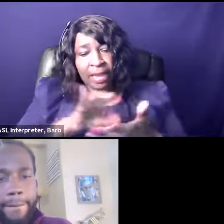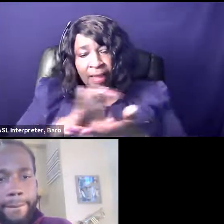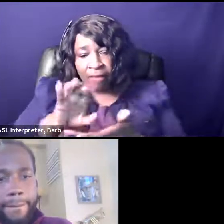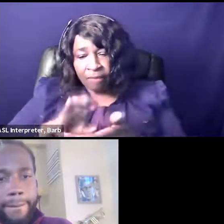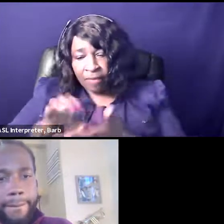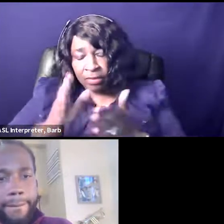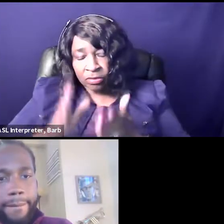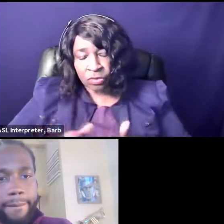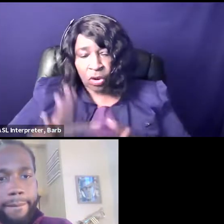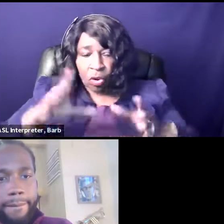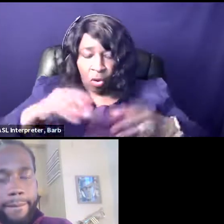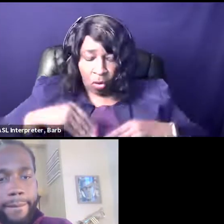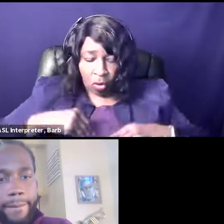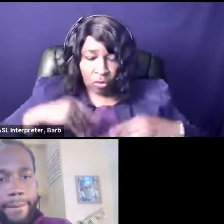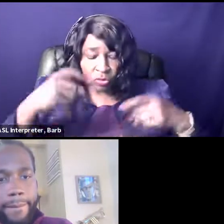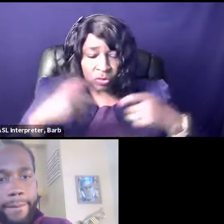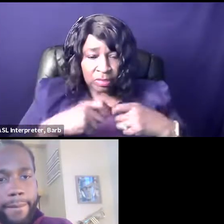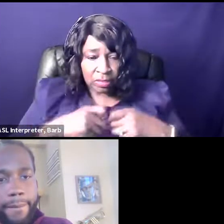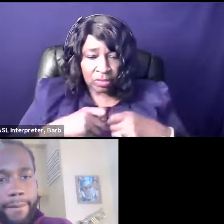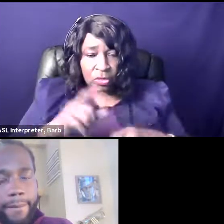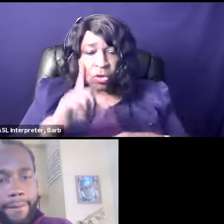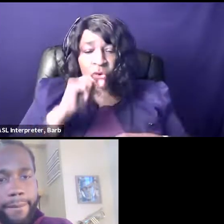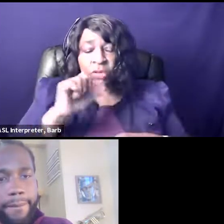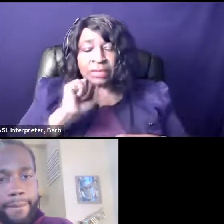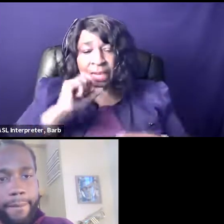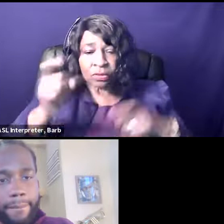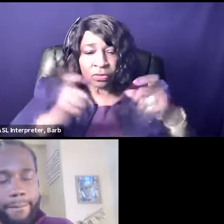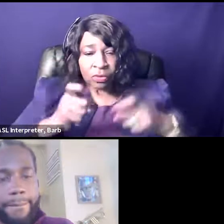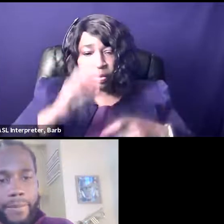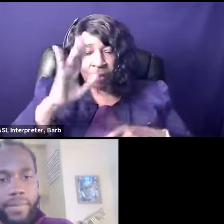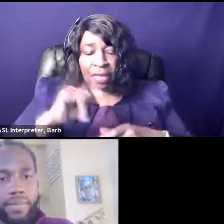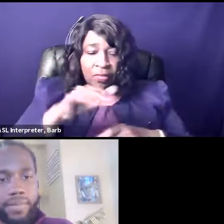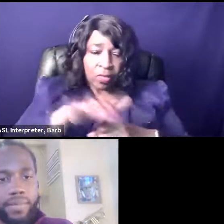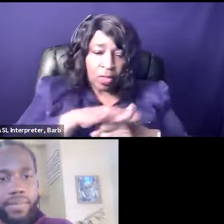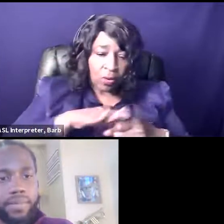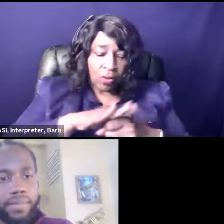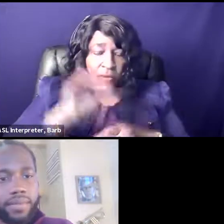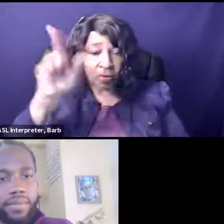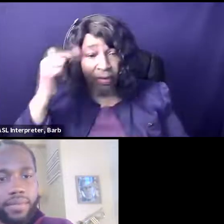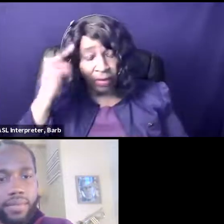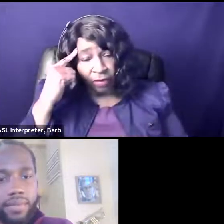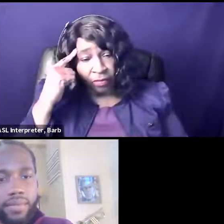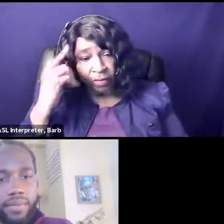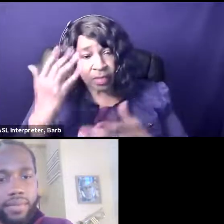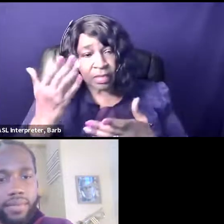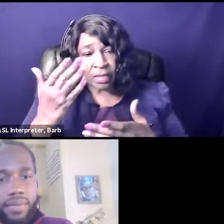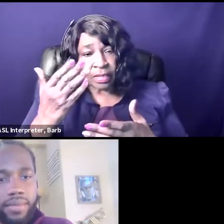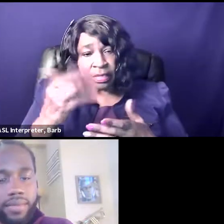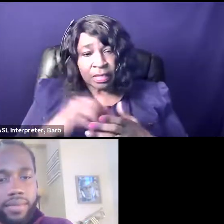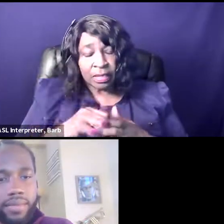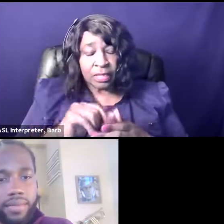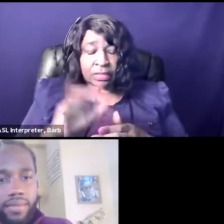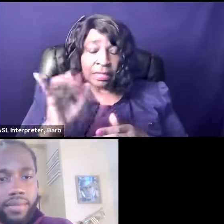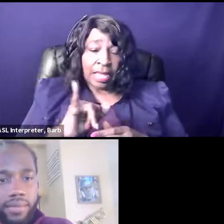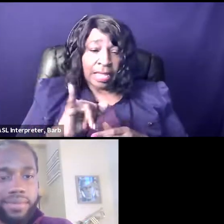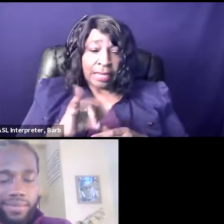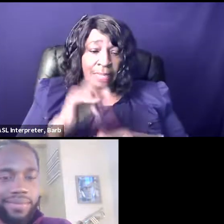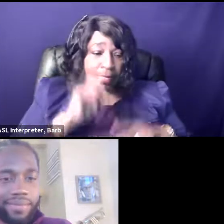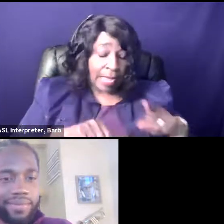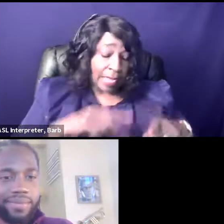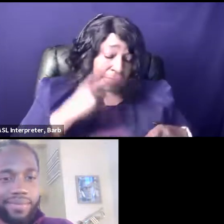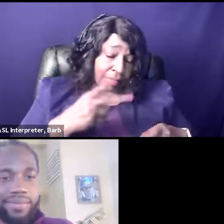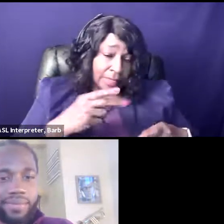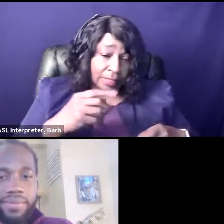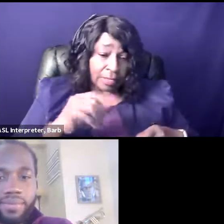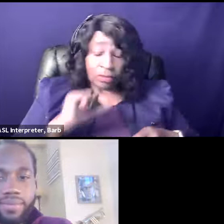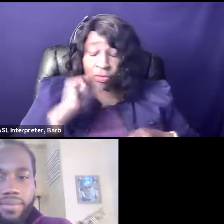utility, who's not regulated by the local government, it's kind of out of sight, out of mind at that point, right? Because